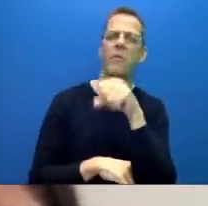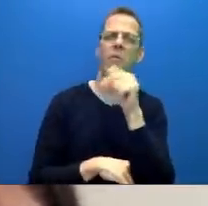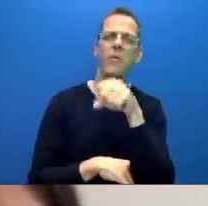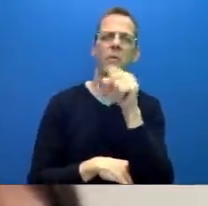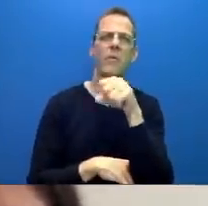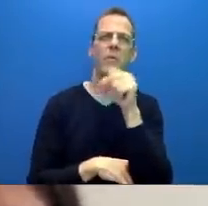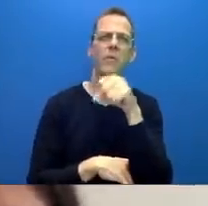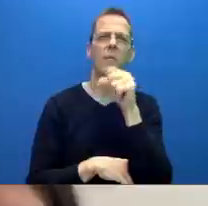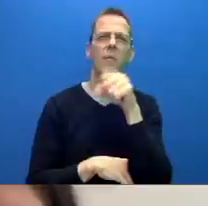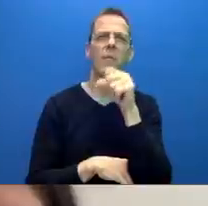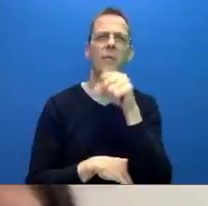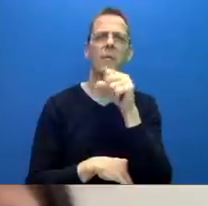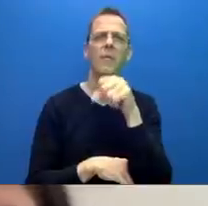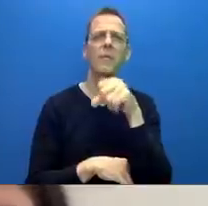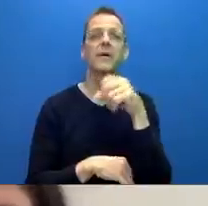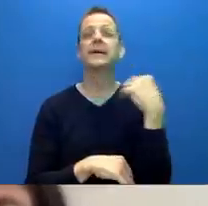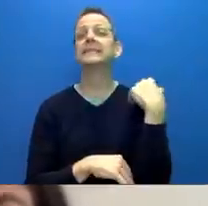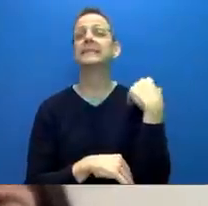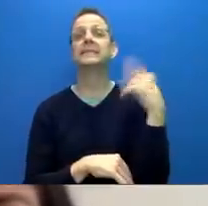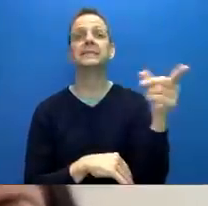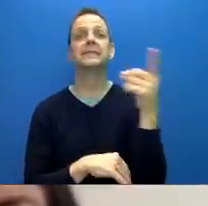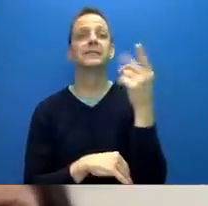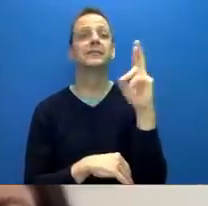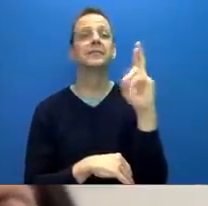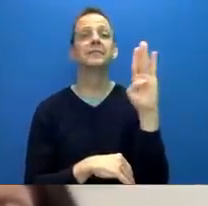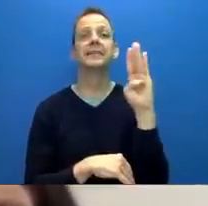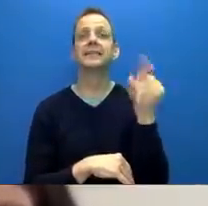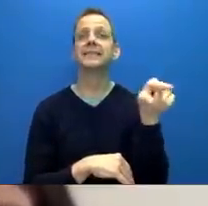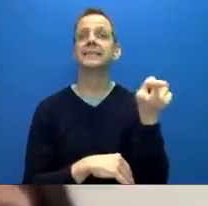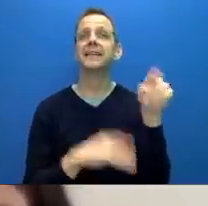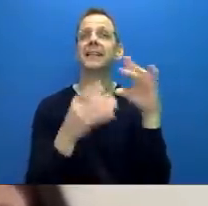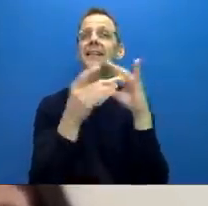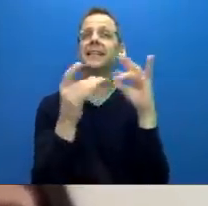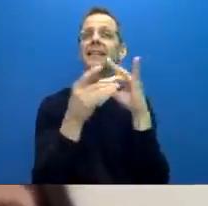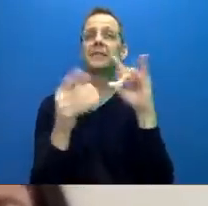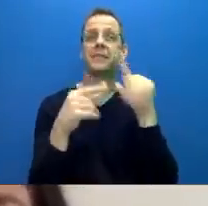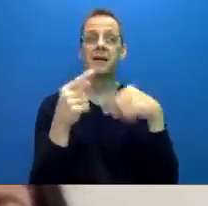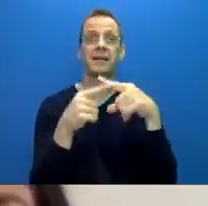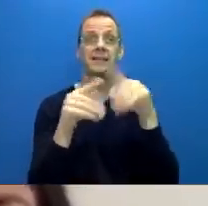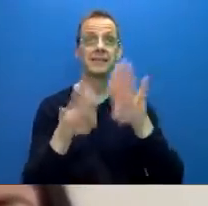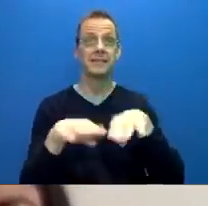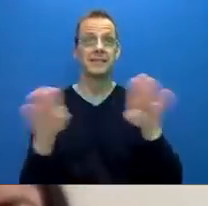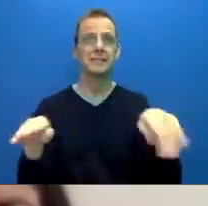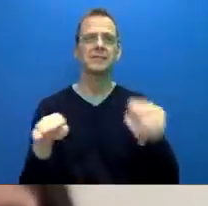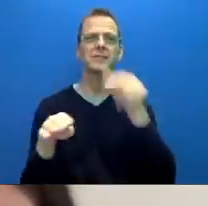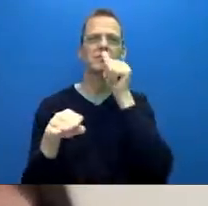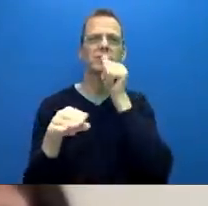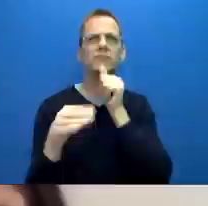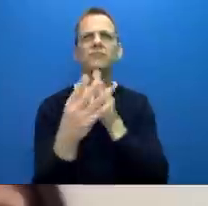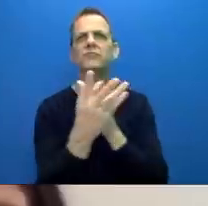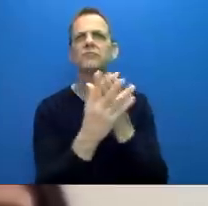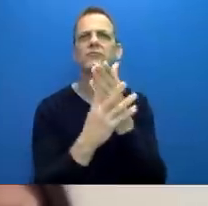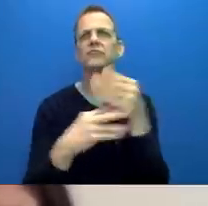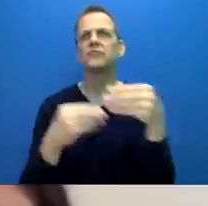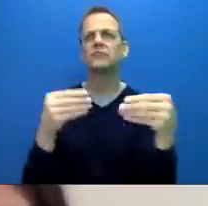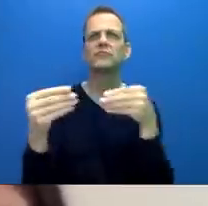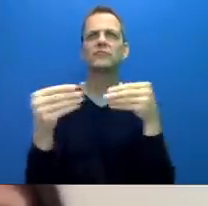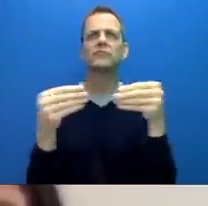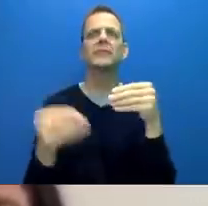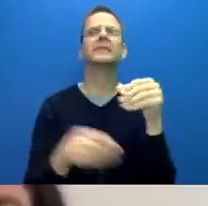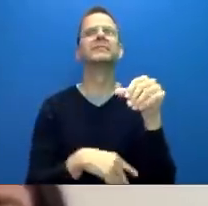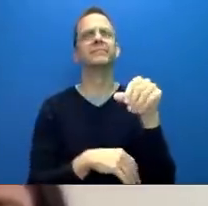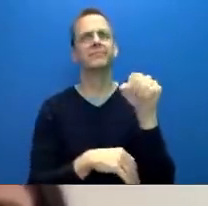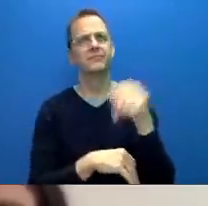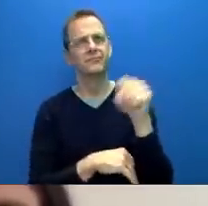Dr. Buzenko was saying about resiliency of children. And so children are very adaptable. They're very